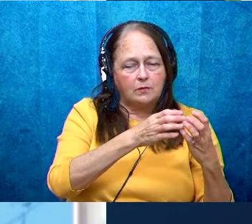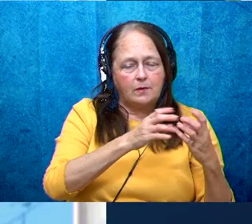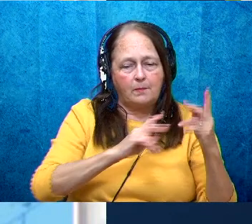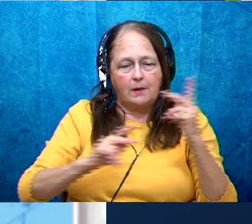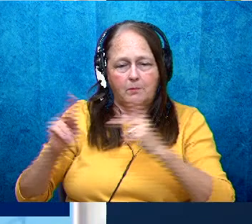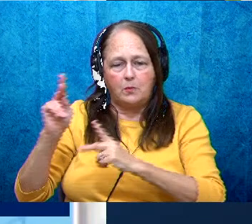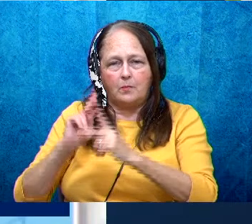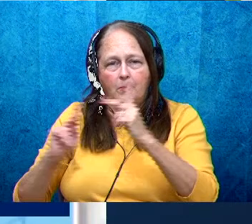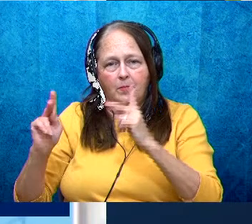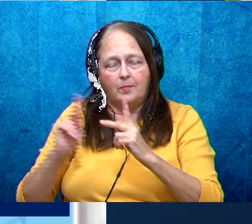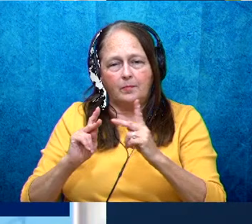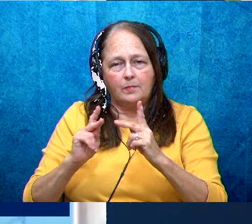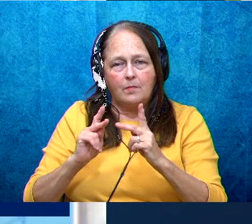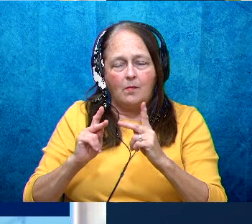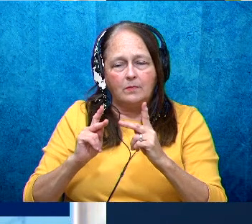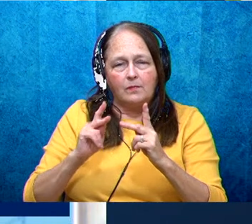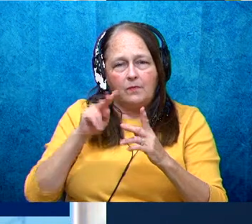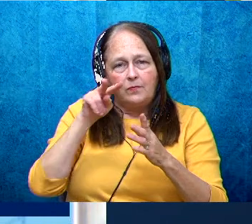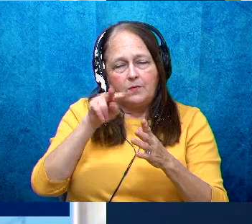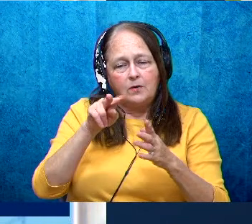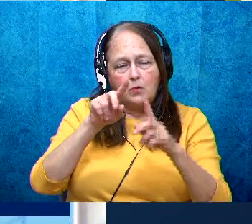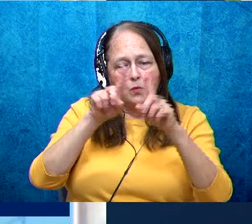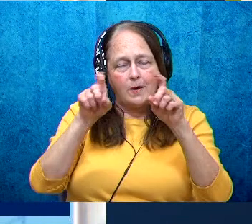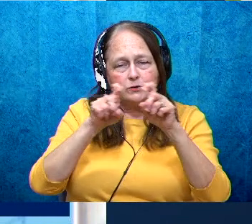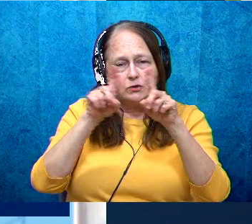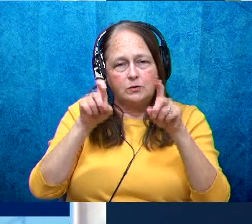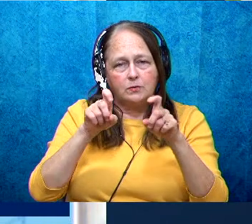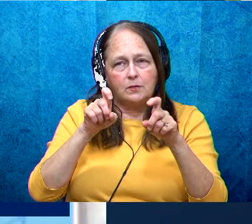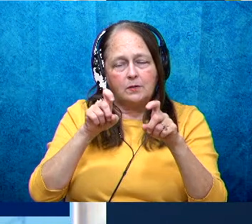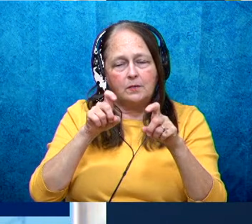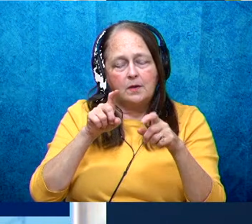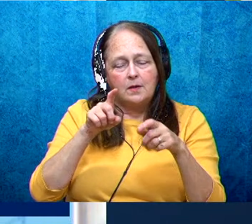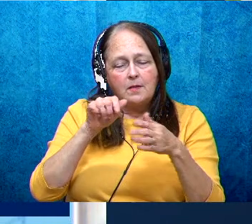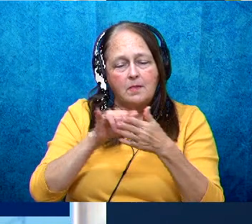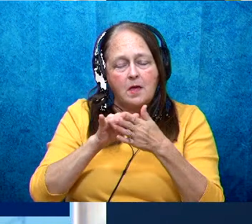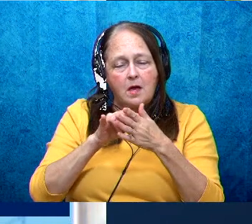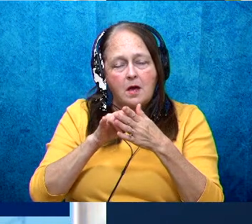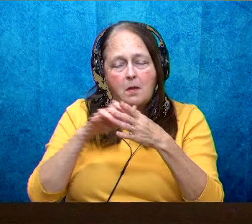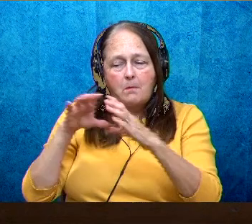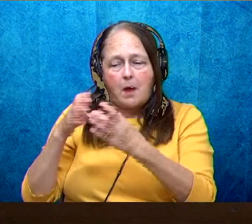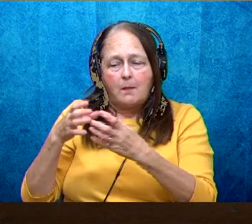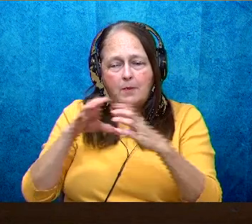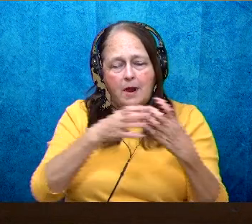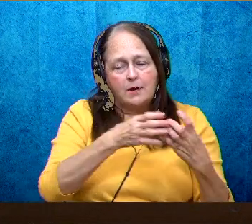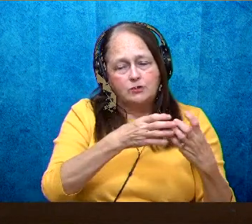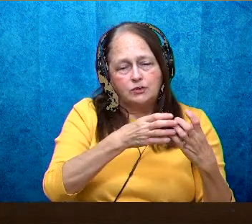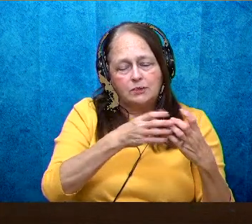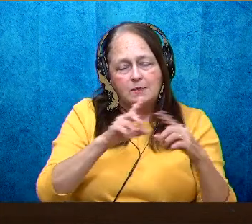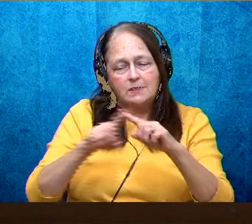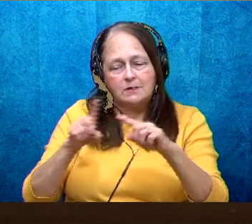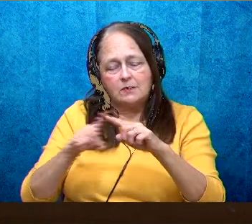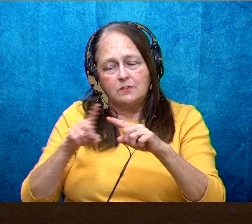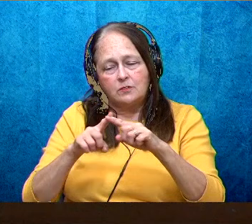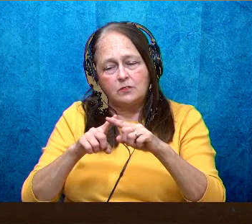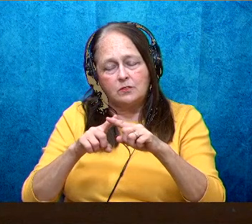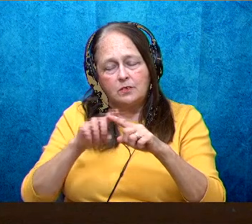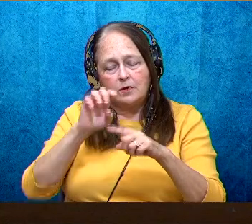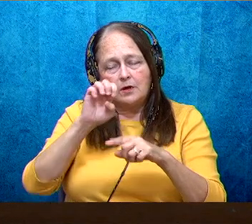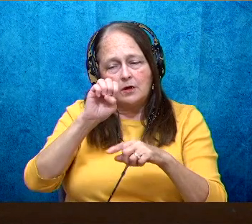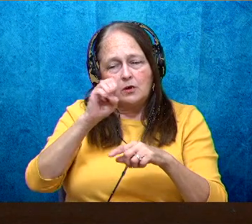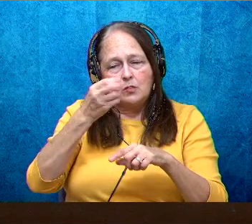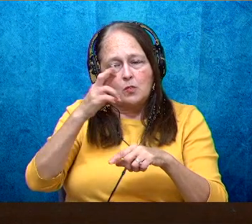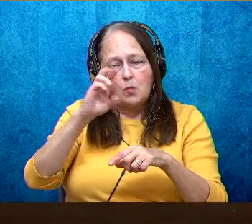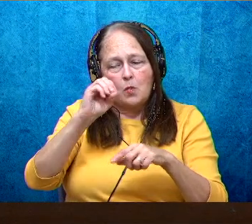people. Let's take a look at this question. Consider how the population density differs on either side of the Ural